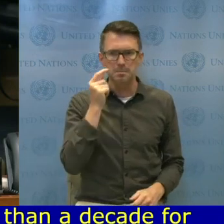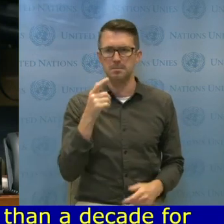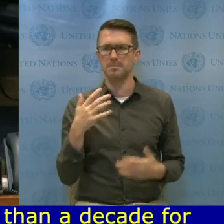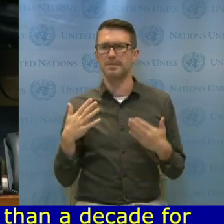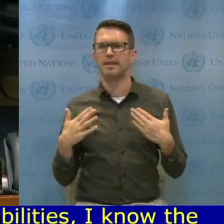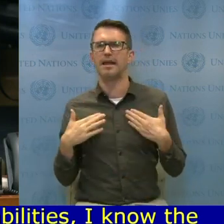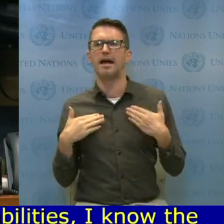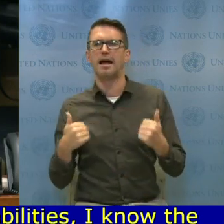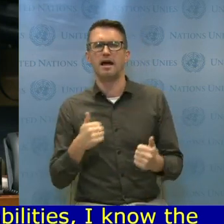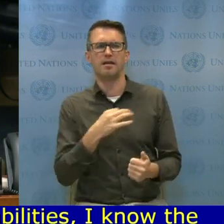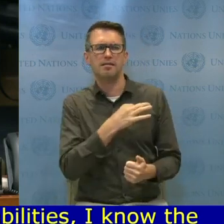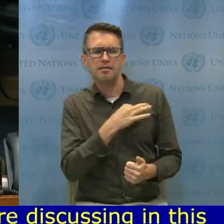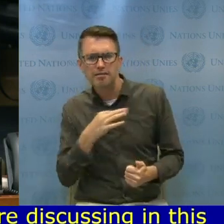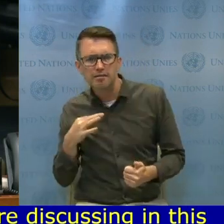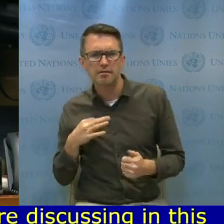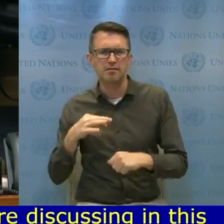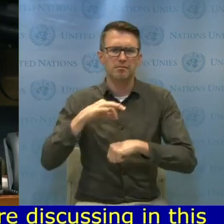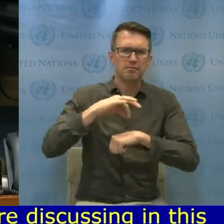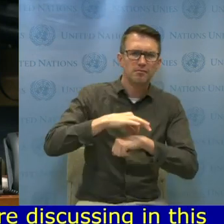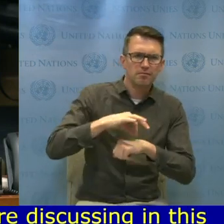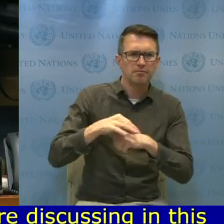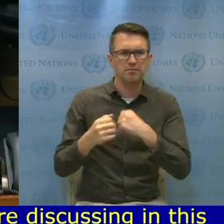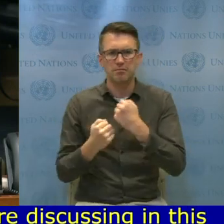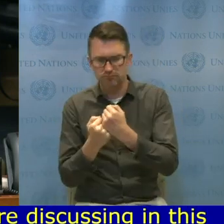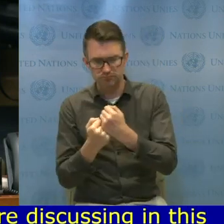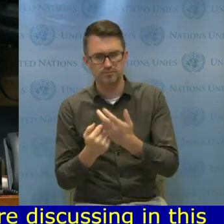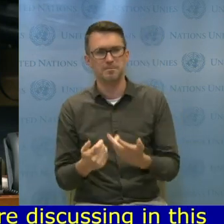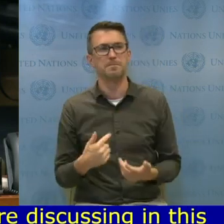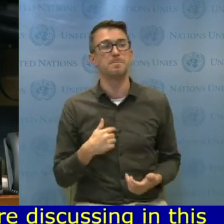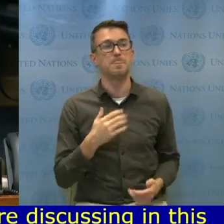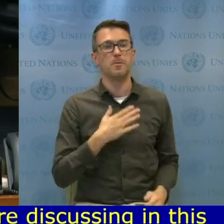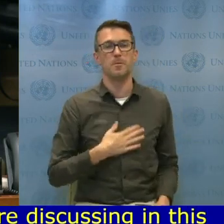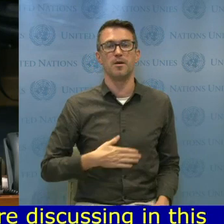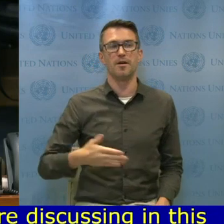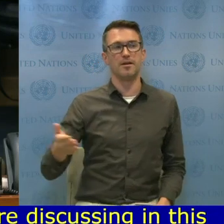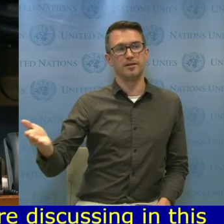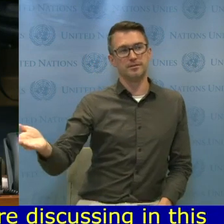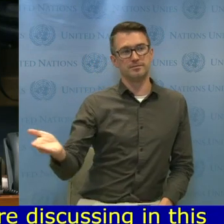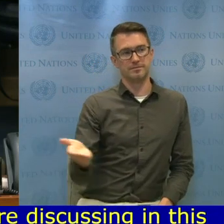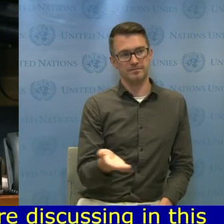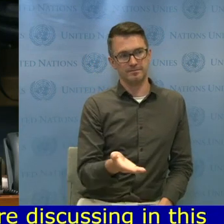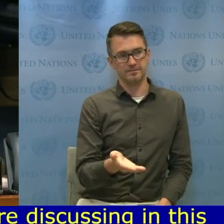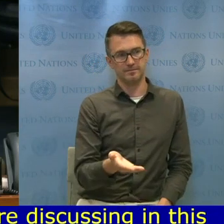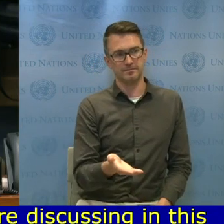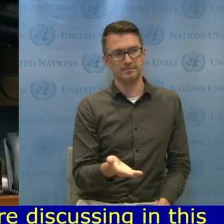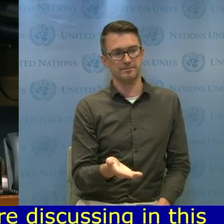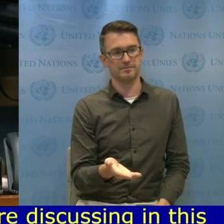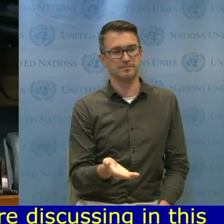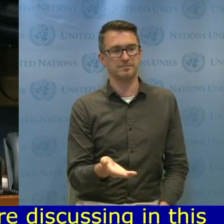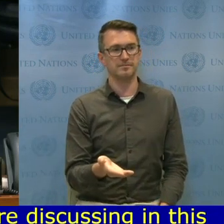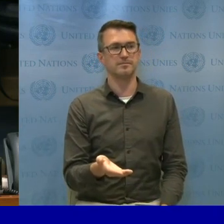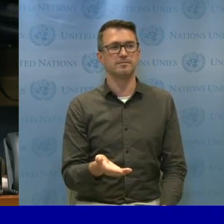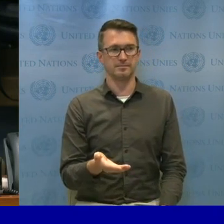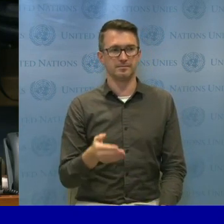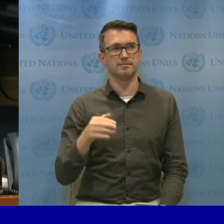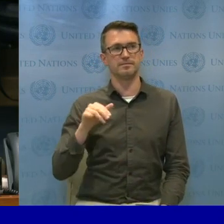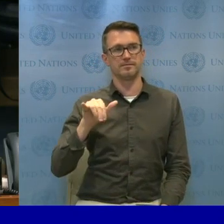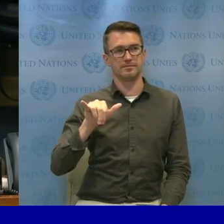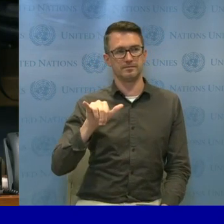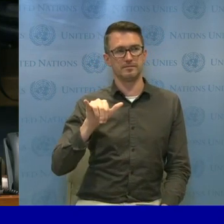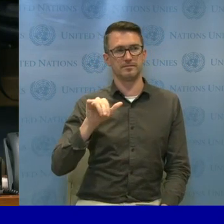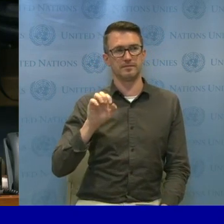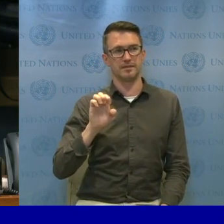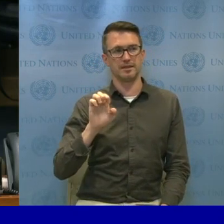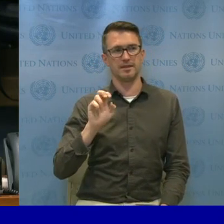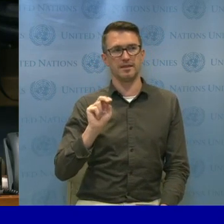and invite Ms. Yani Rosa Damayanti to address this panel. Ms. Damayanti is founder of the